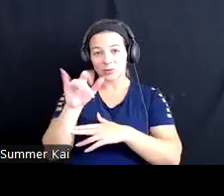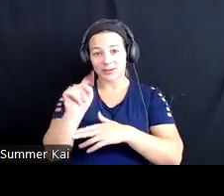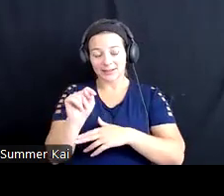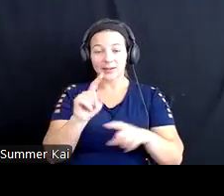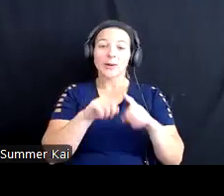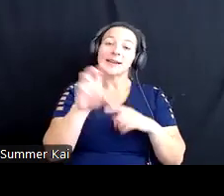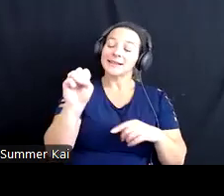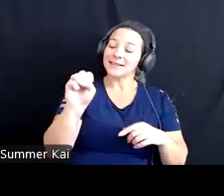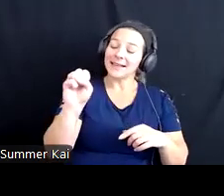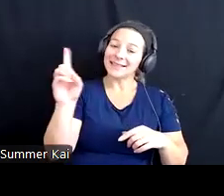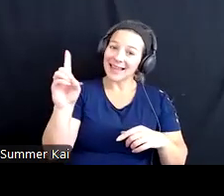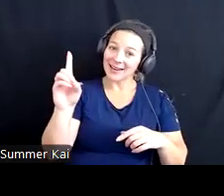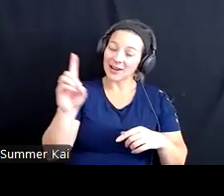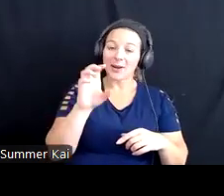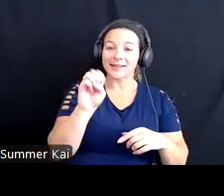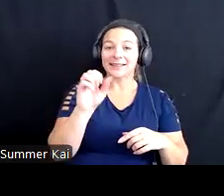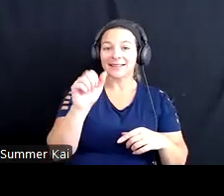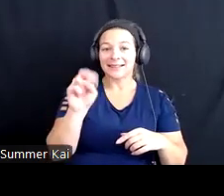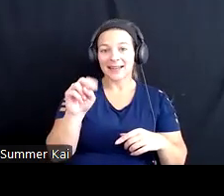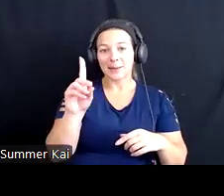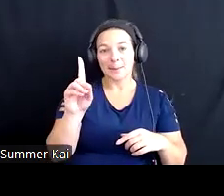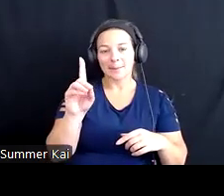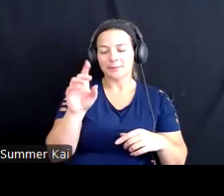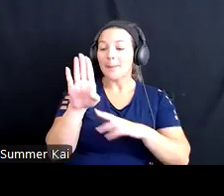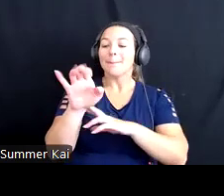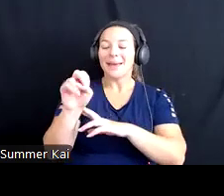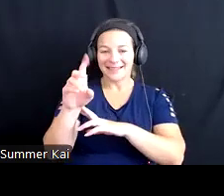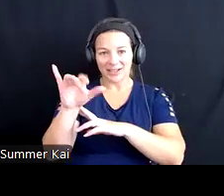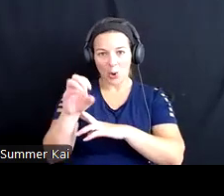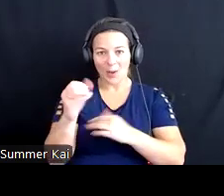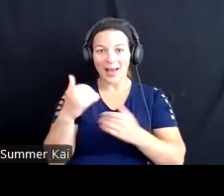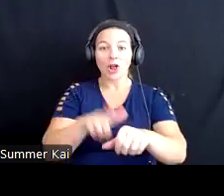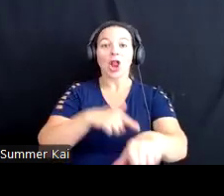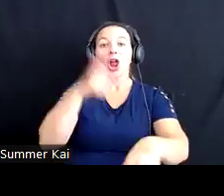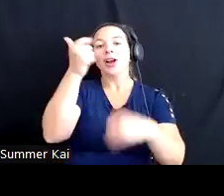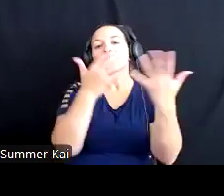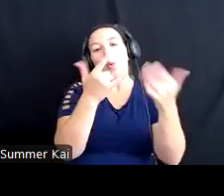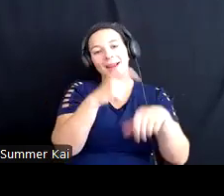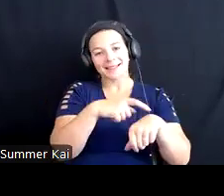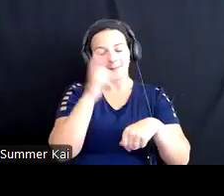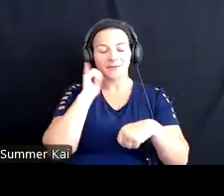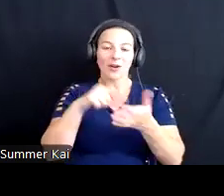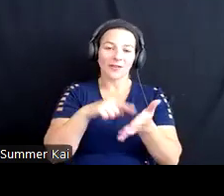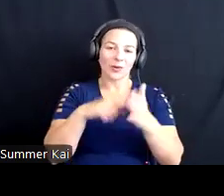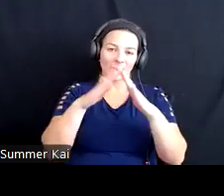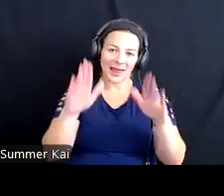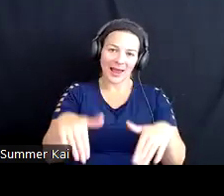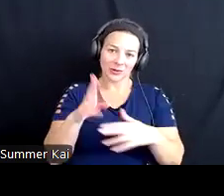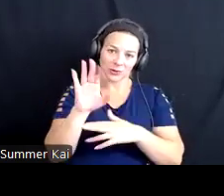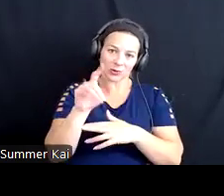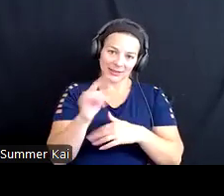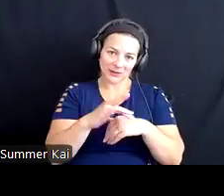San Benito have the longest wait times for affordable housing units. older adults and people with